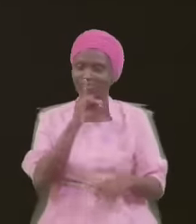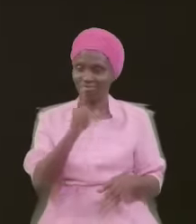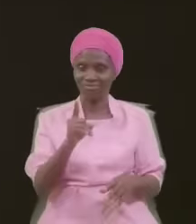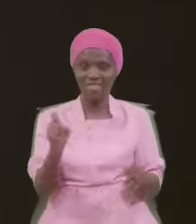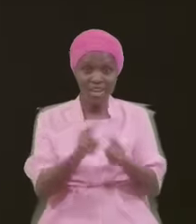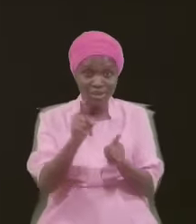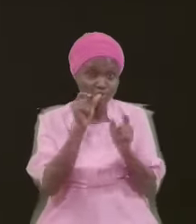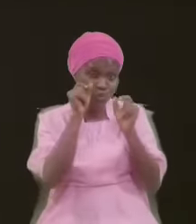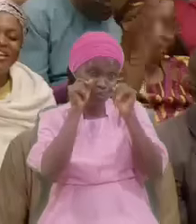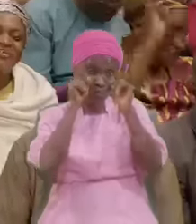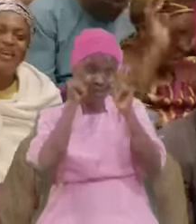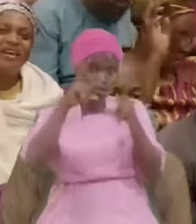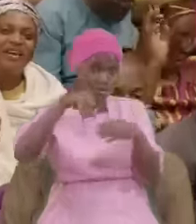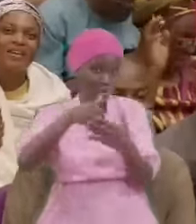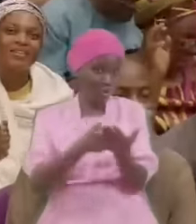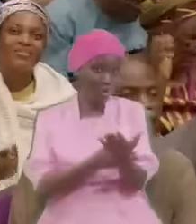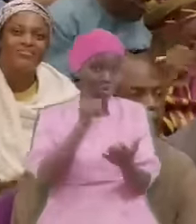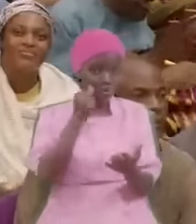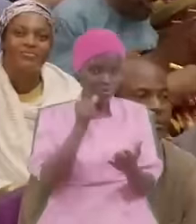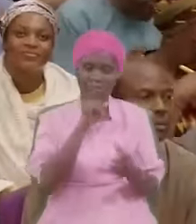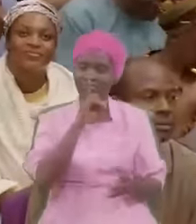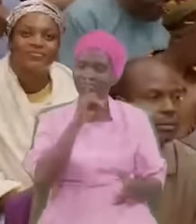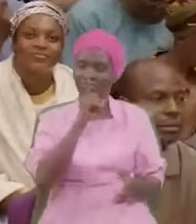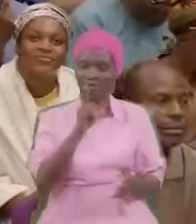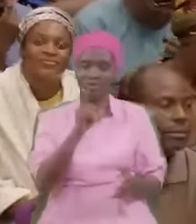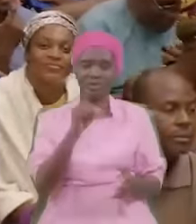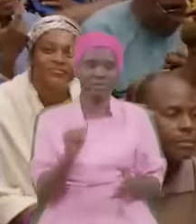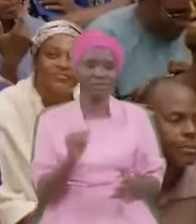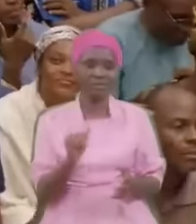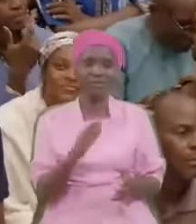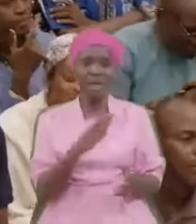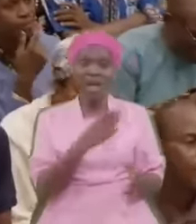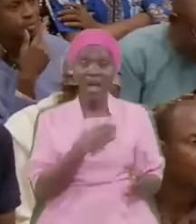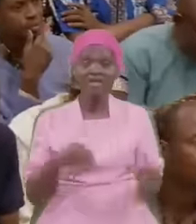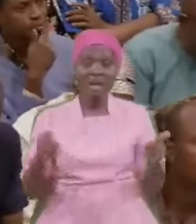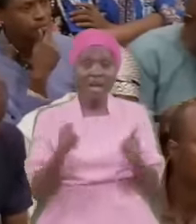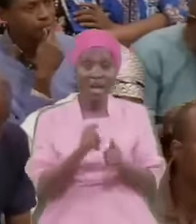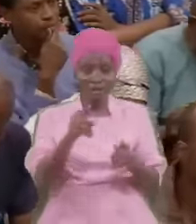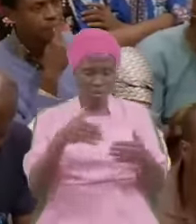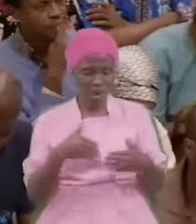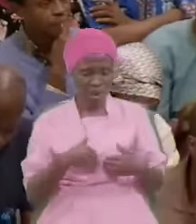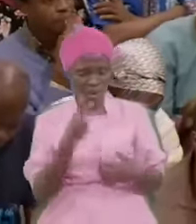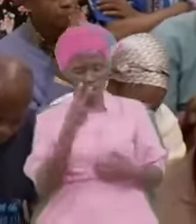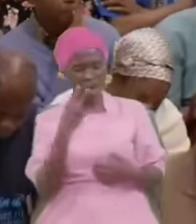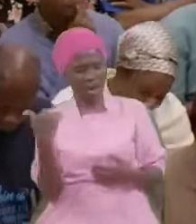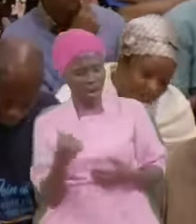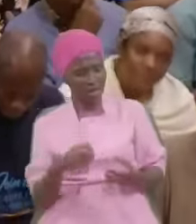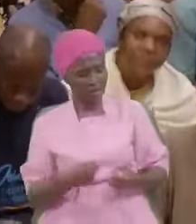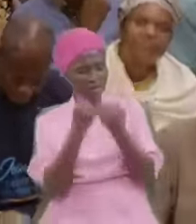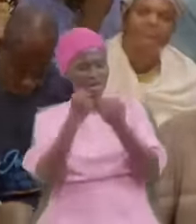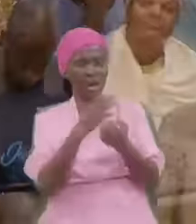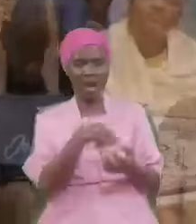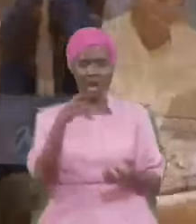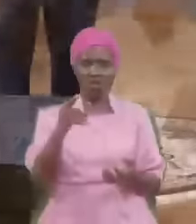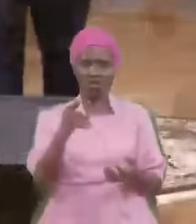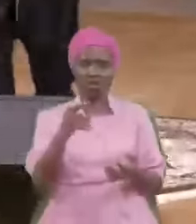morning, surely, as you are confronted by any challenge and you rise up to the challenge and you